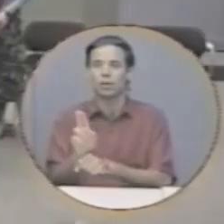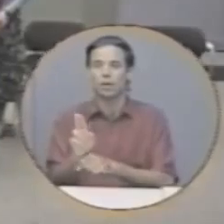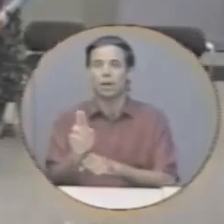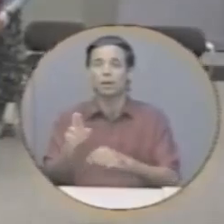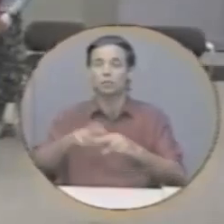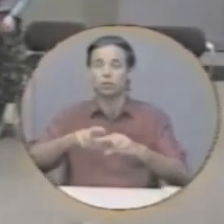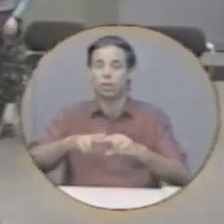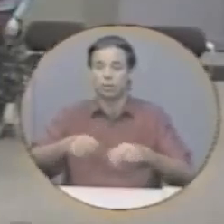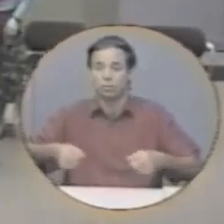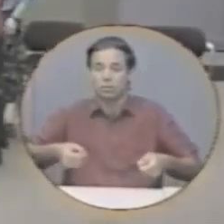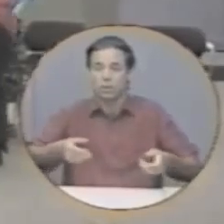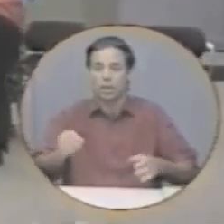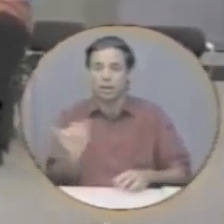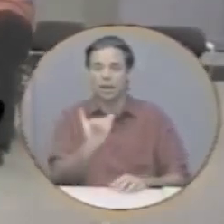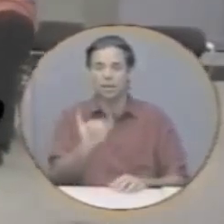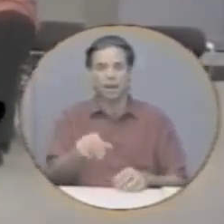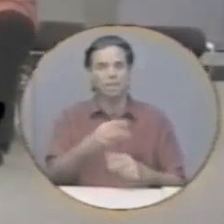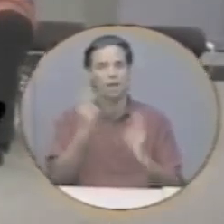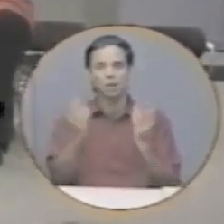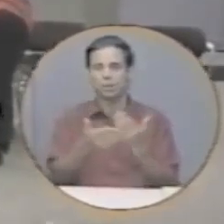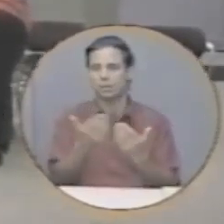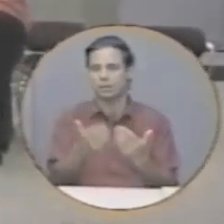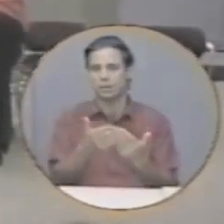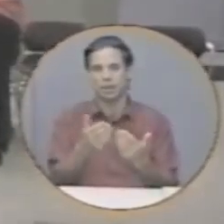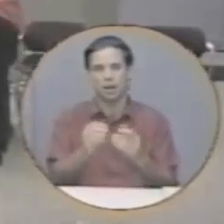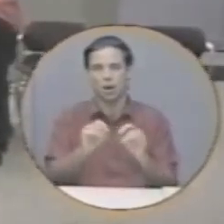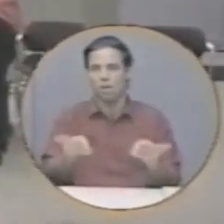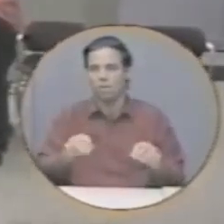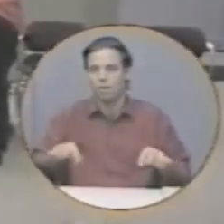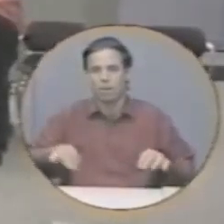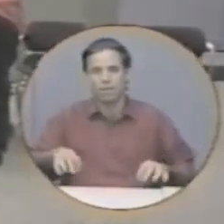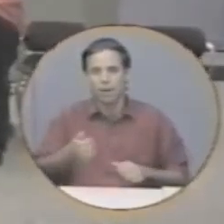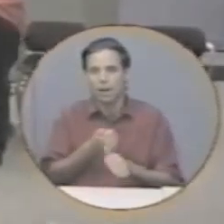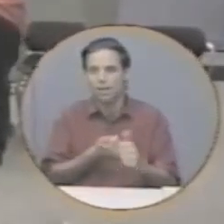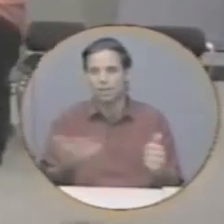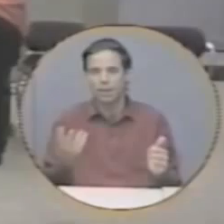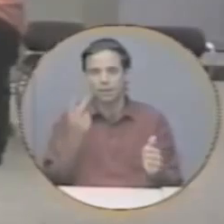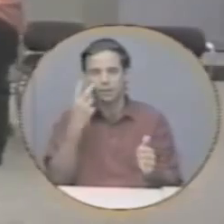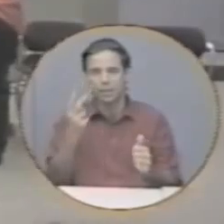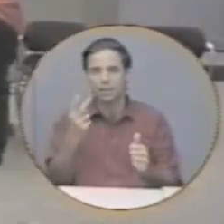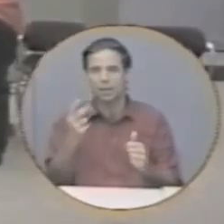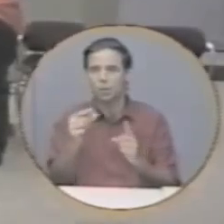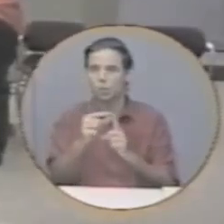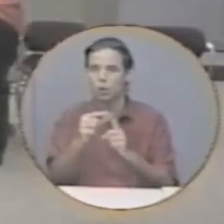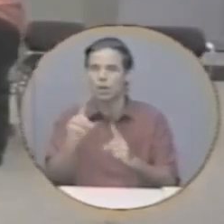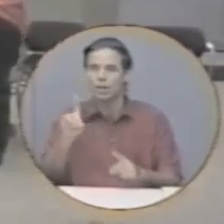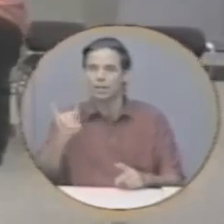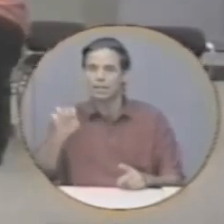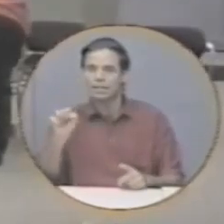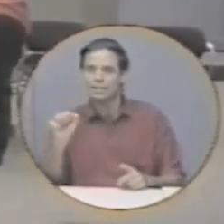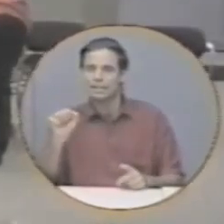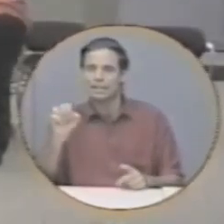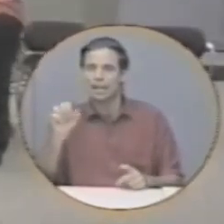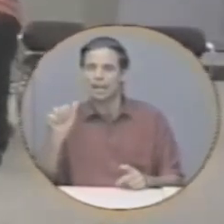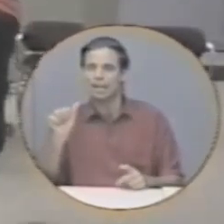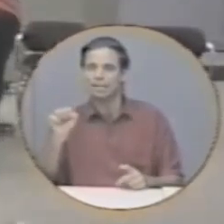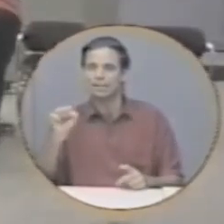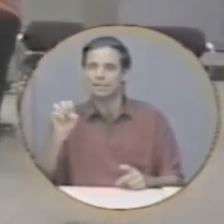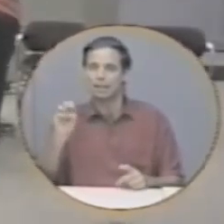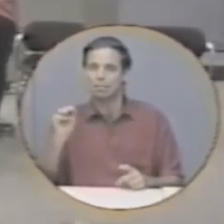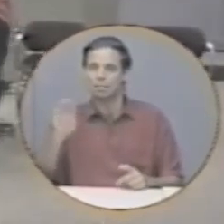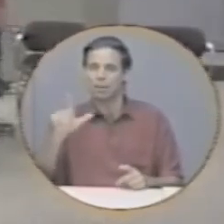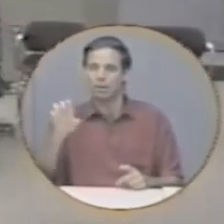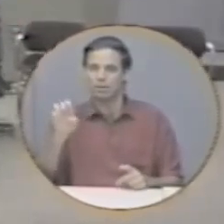chair like this very easily disassembles, keyword there, disassembles into a standard car, which most of us do